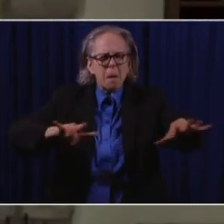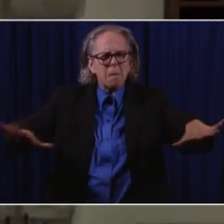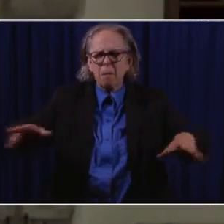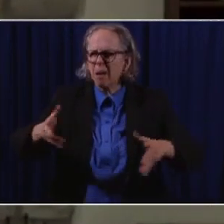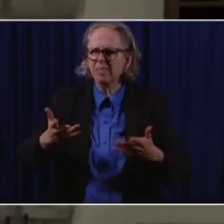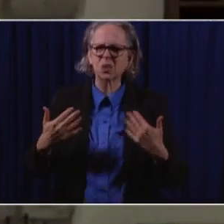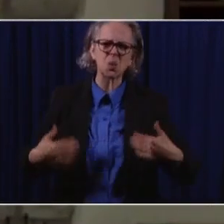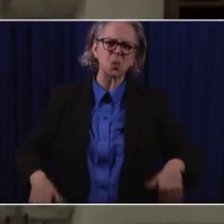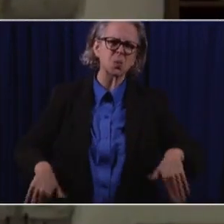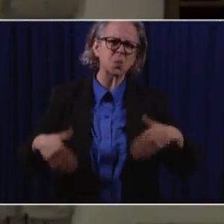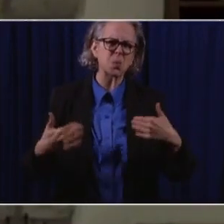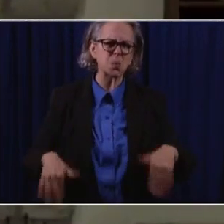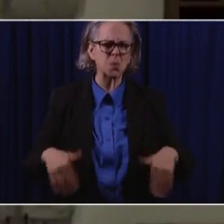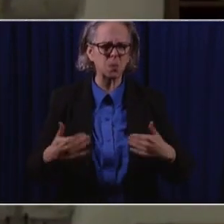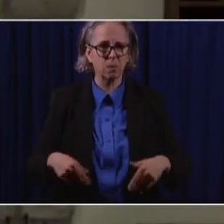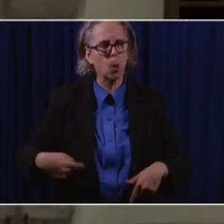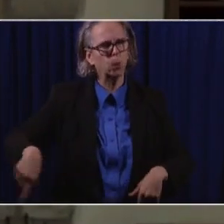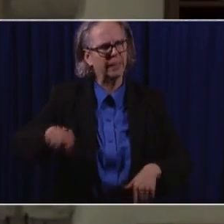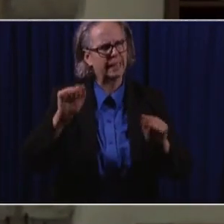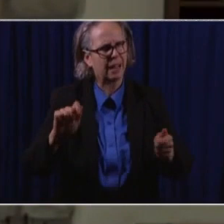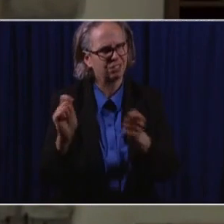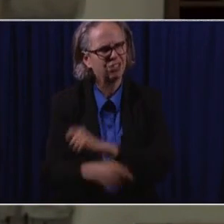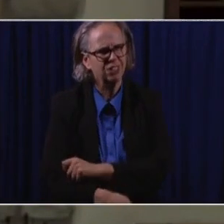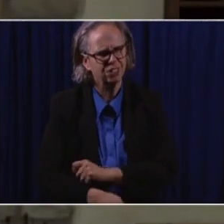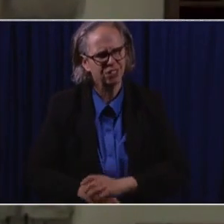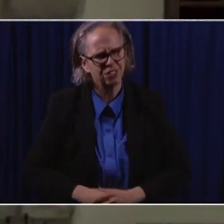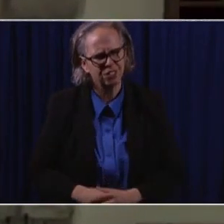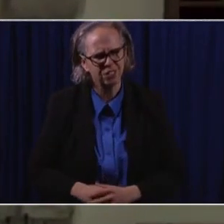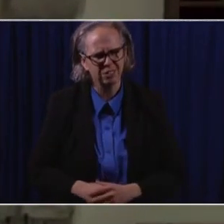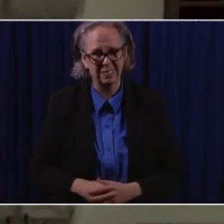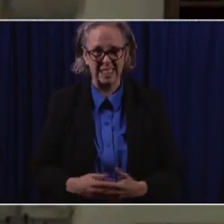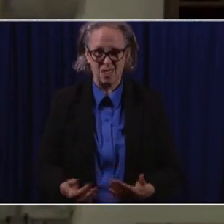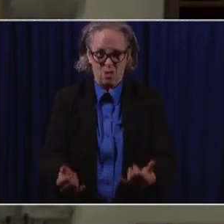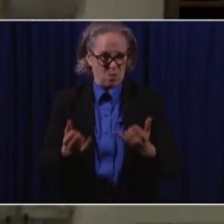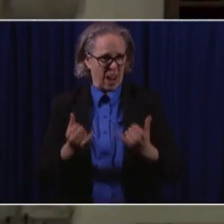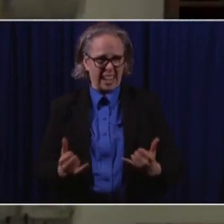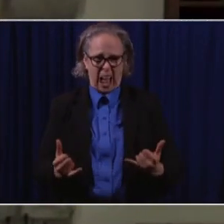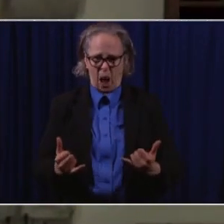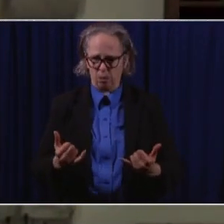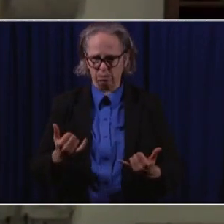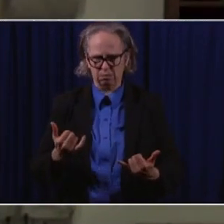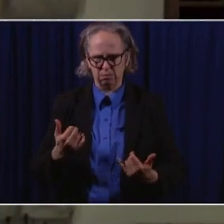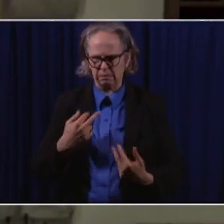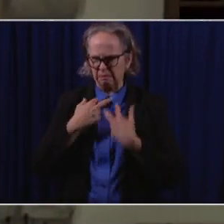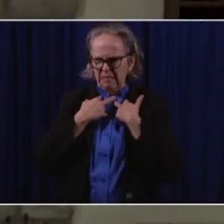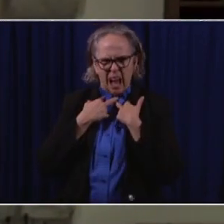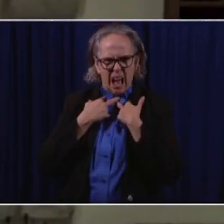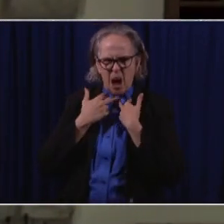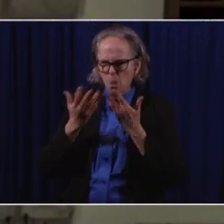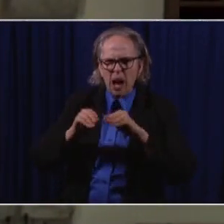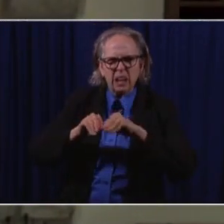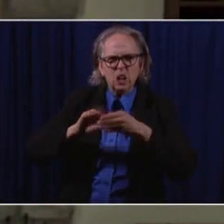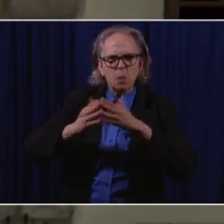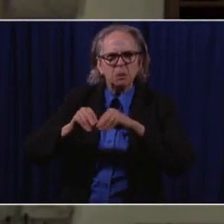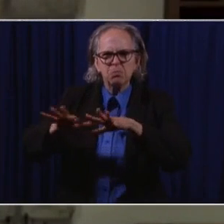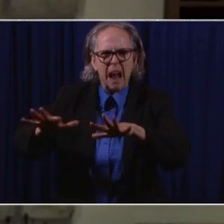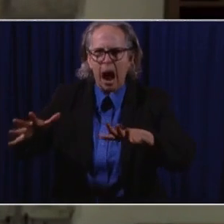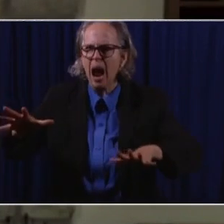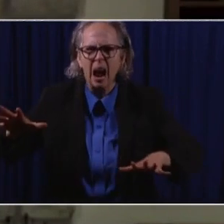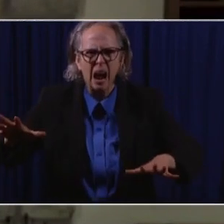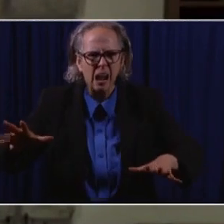this virus instead of a flame starting to really, really come up. Because that flame is a direct threat to keeping our